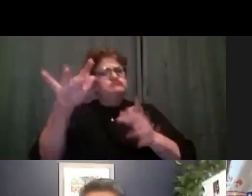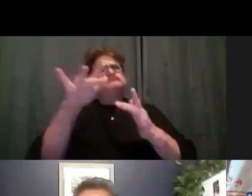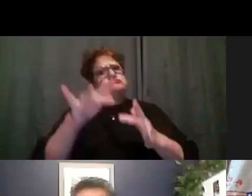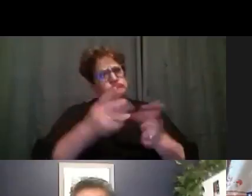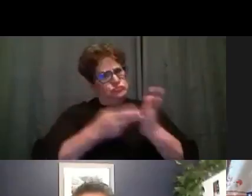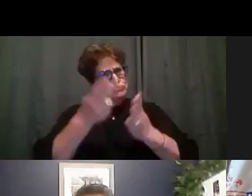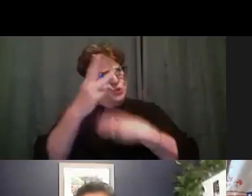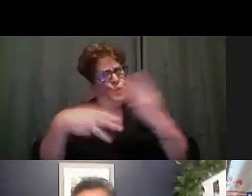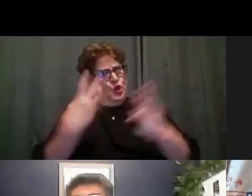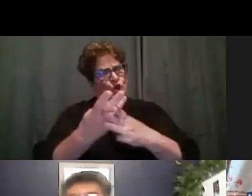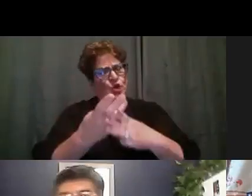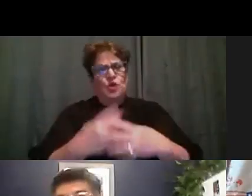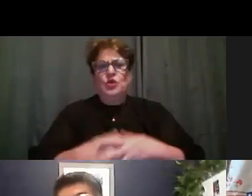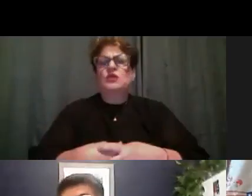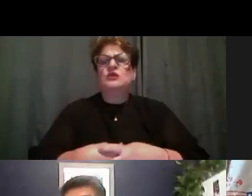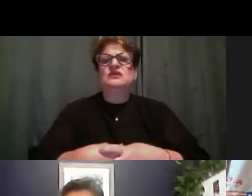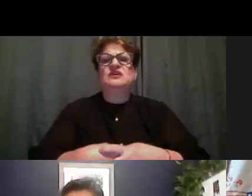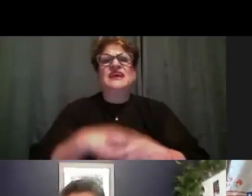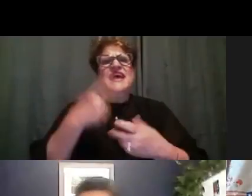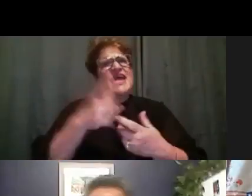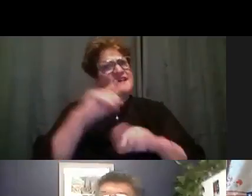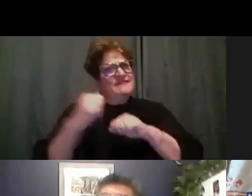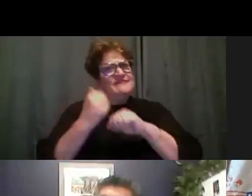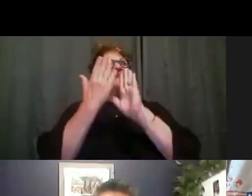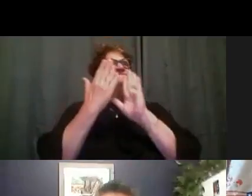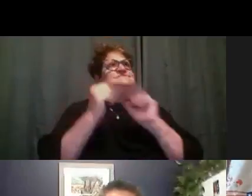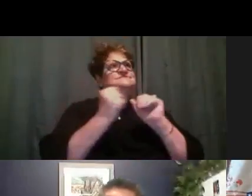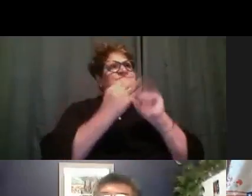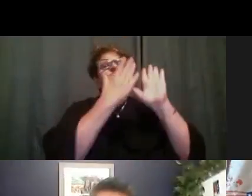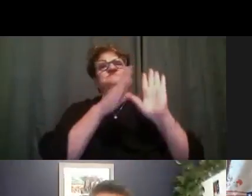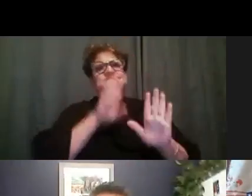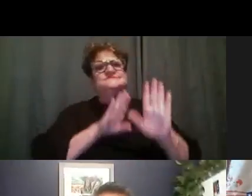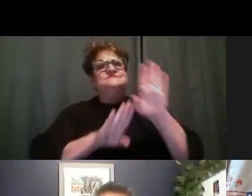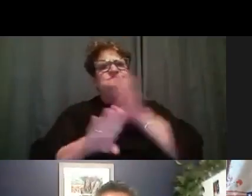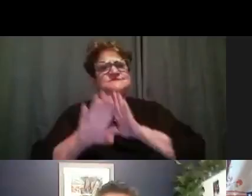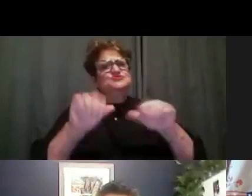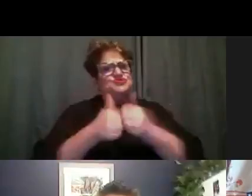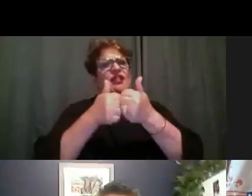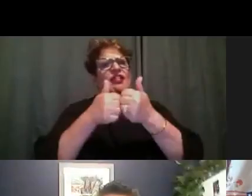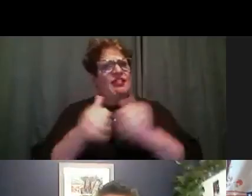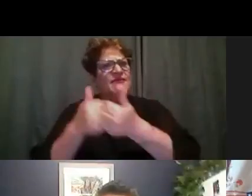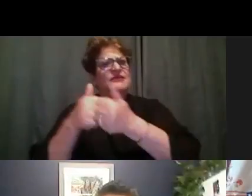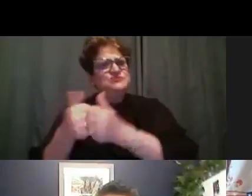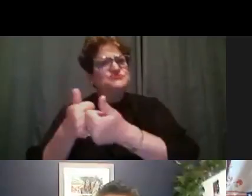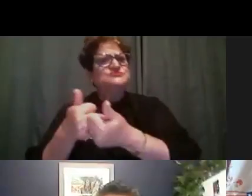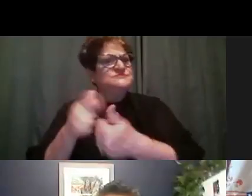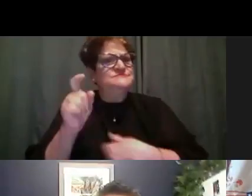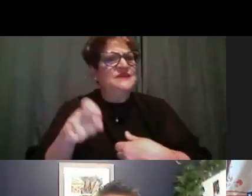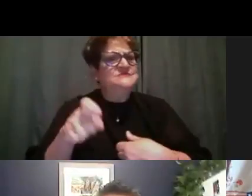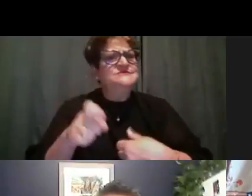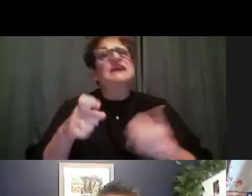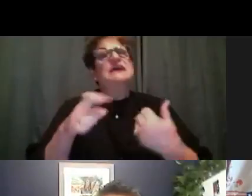and face challenges. That's the only way they're going to